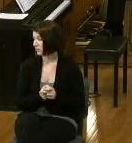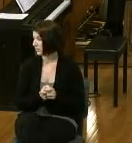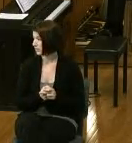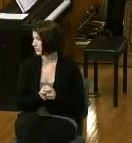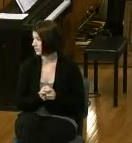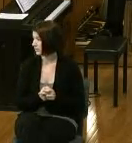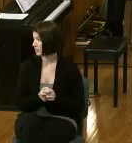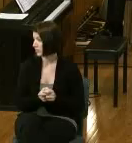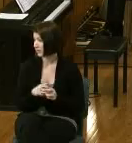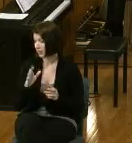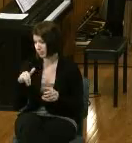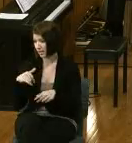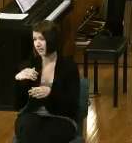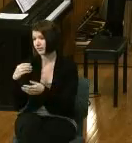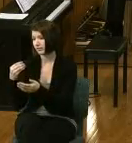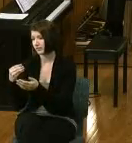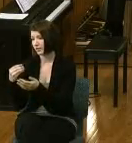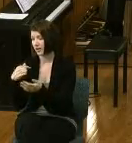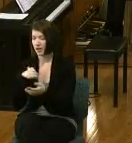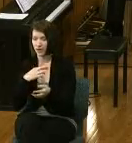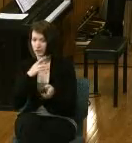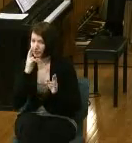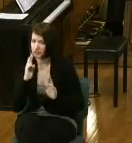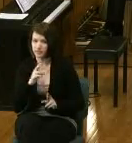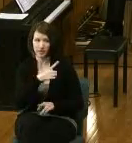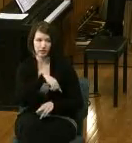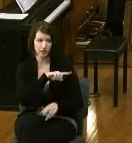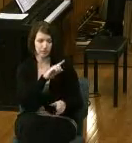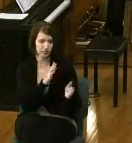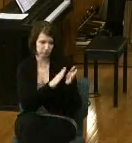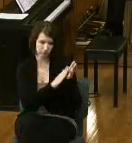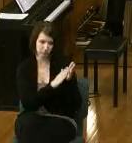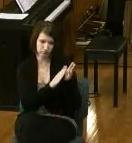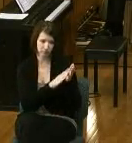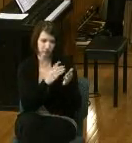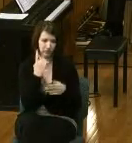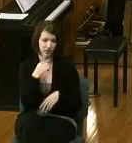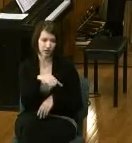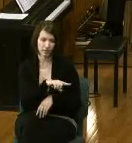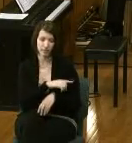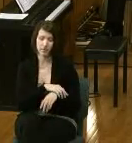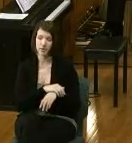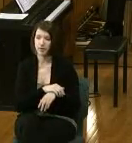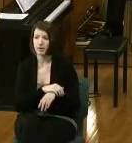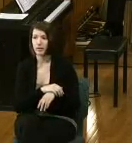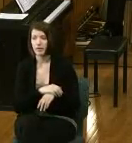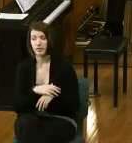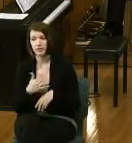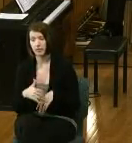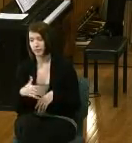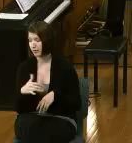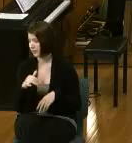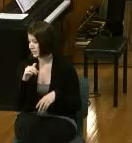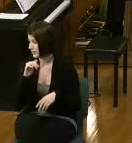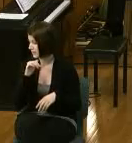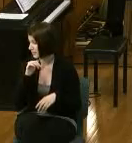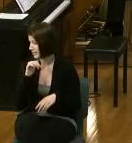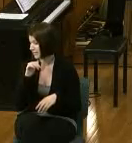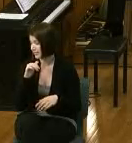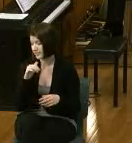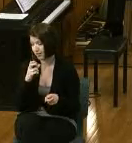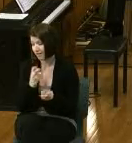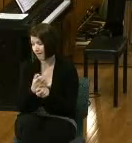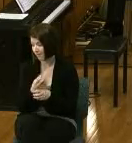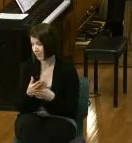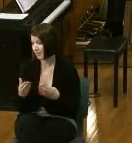the utmost respect for these young people for doing that, and I applaud them for their efforts. It's not easy, but I applaud them. They did